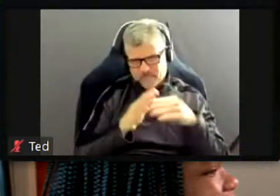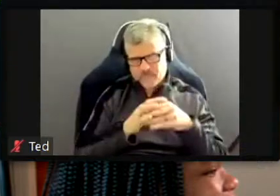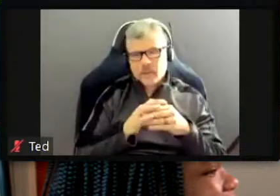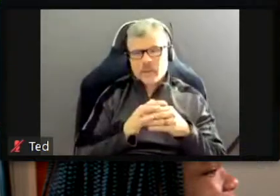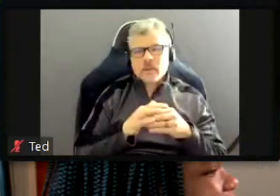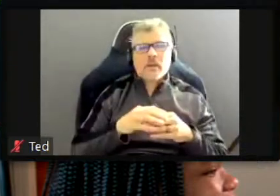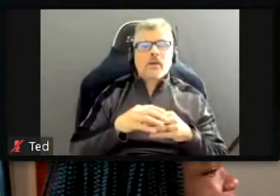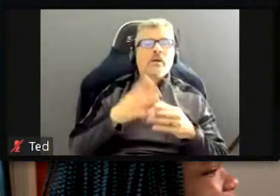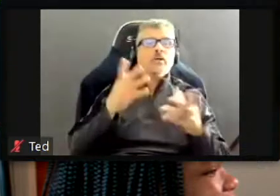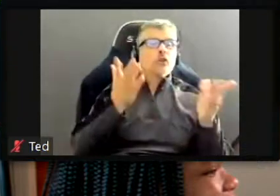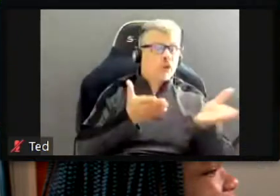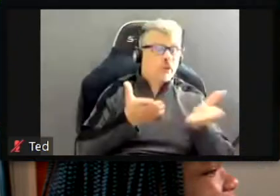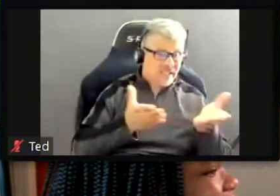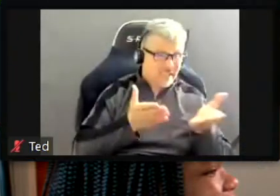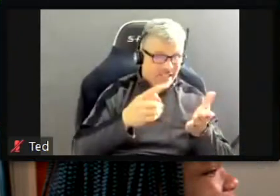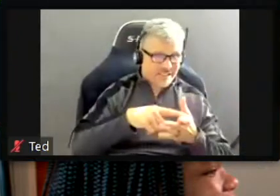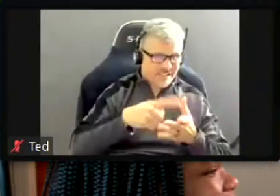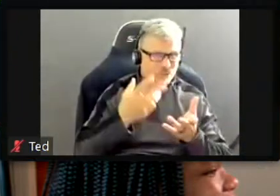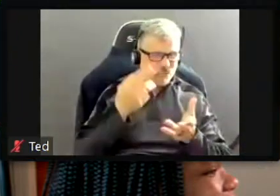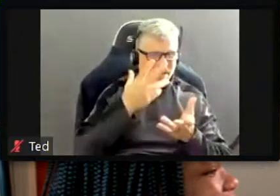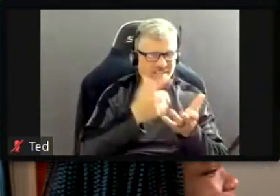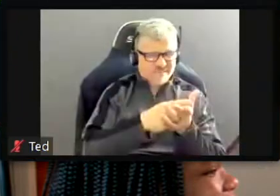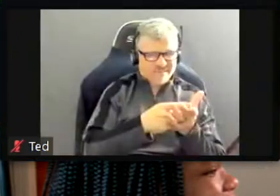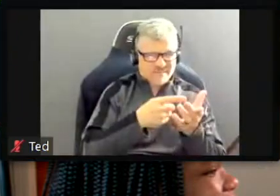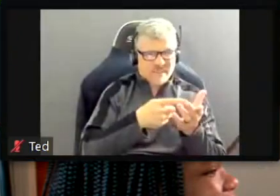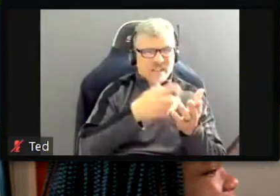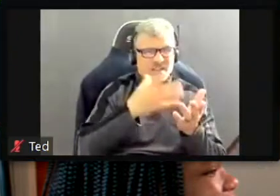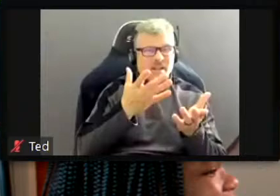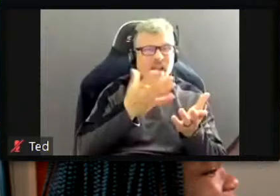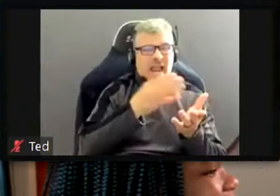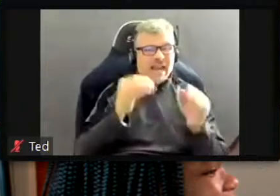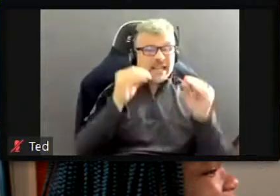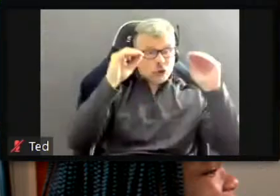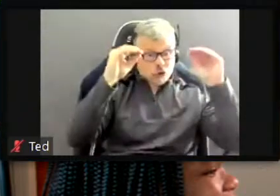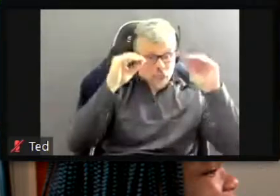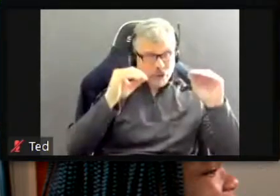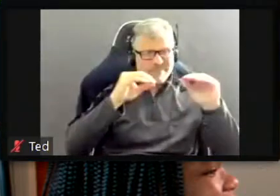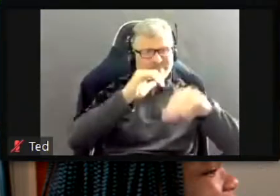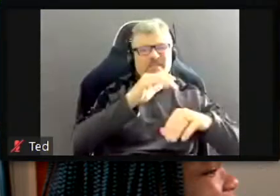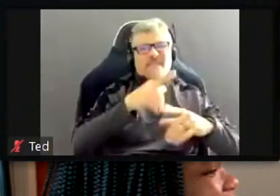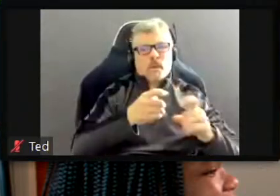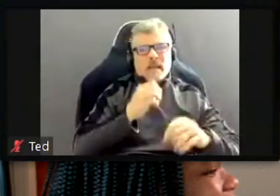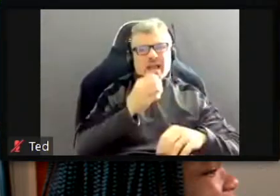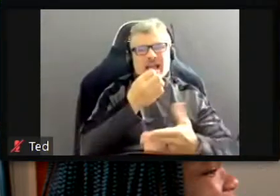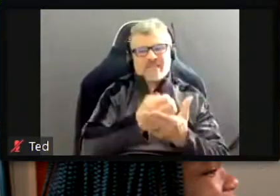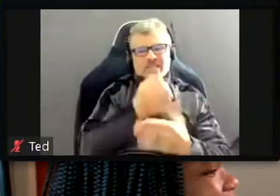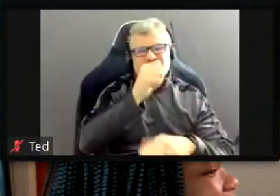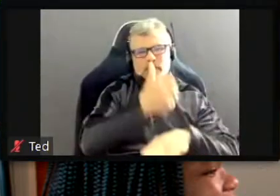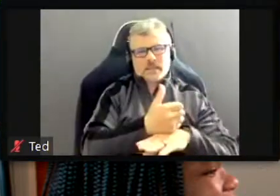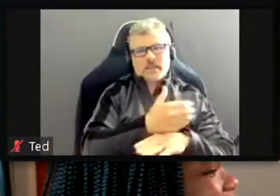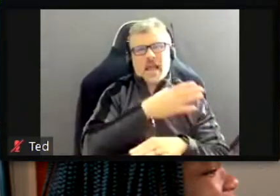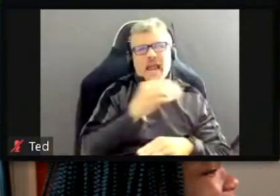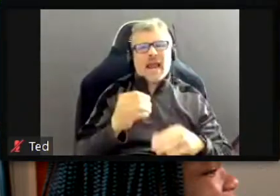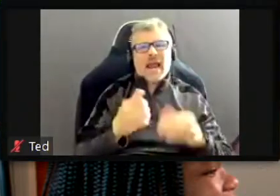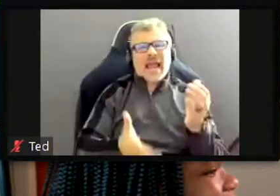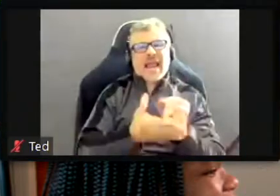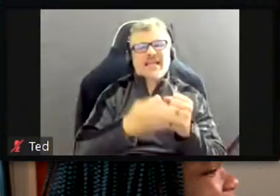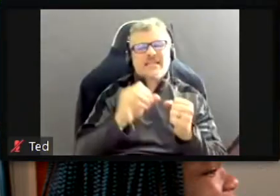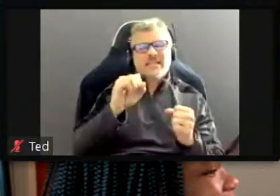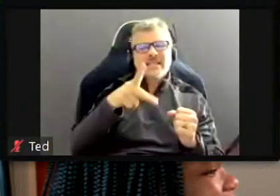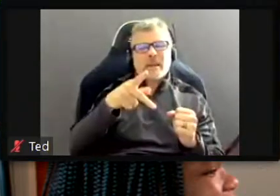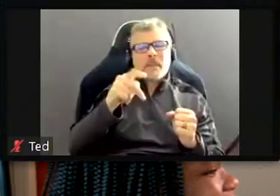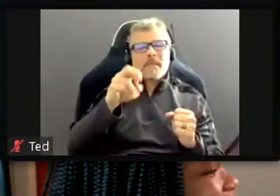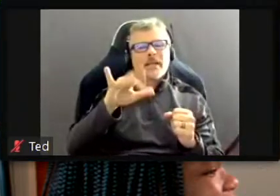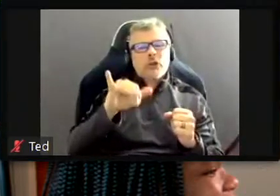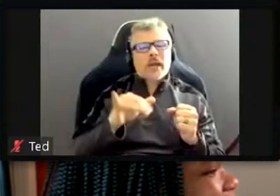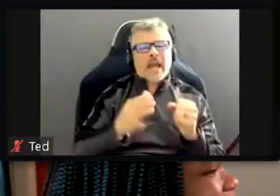services, that the instructional practices are evidence-based, and then around supplementary aids, data collection around outcomes